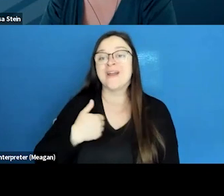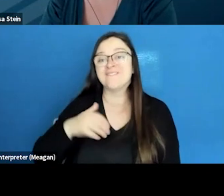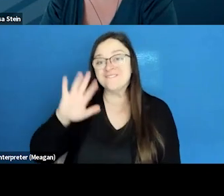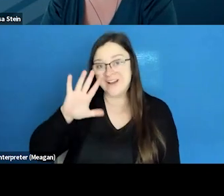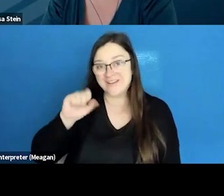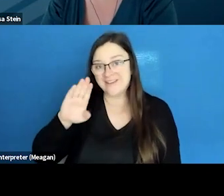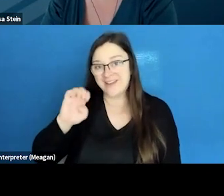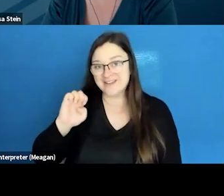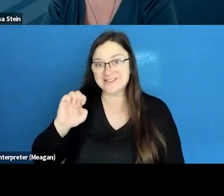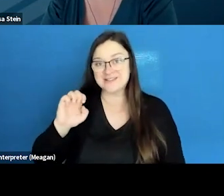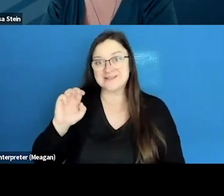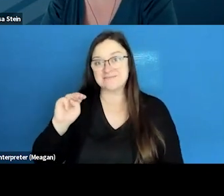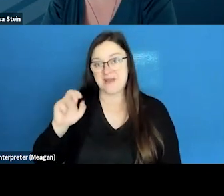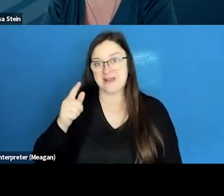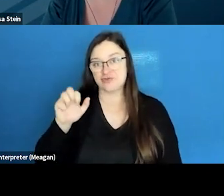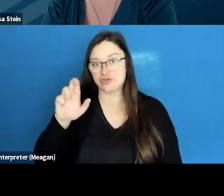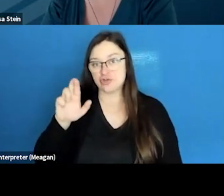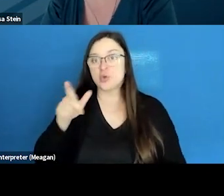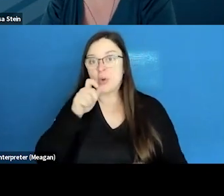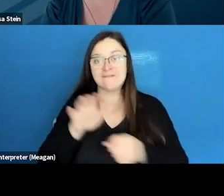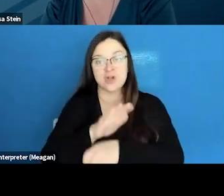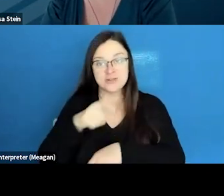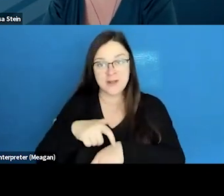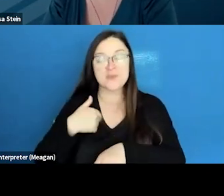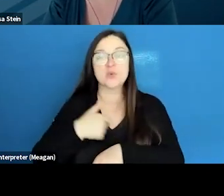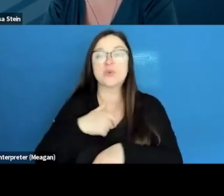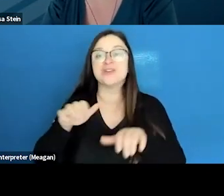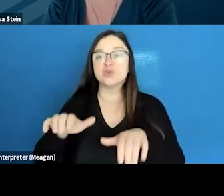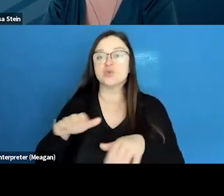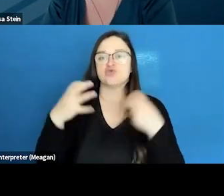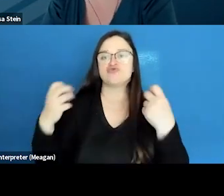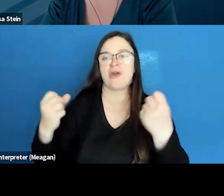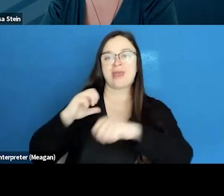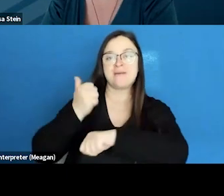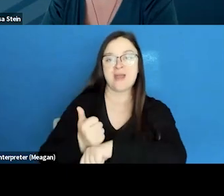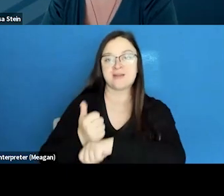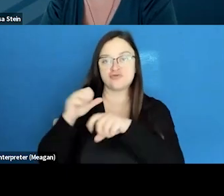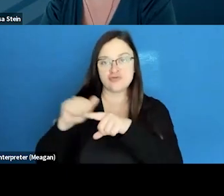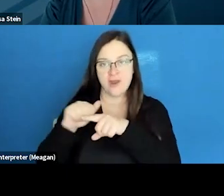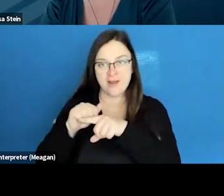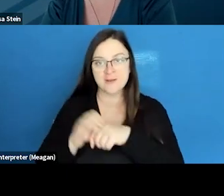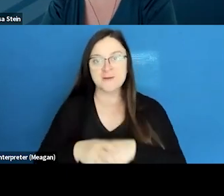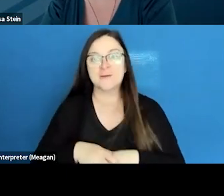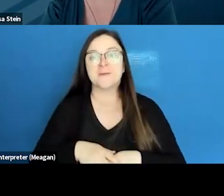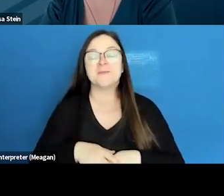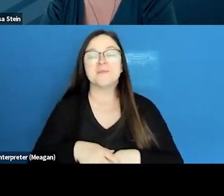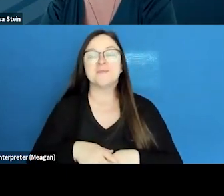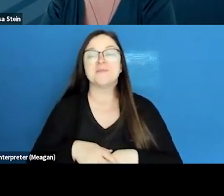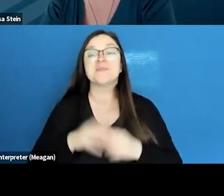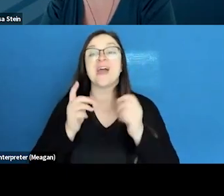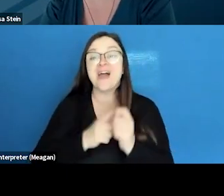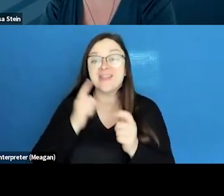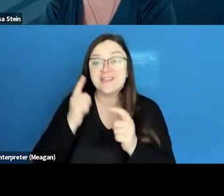full-time. We do strength-based training. And then we provide them